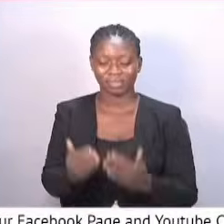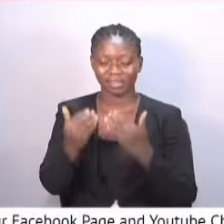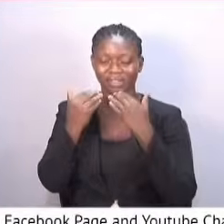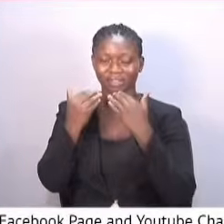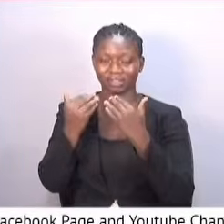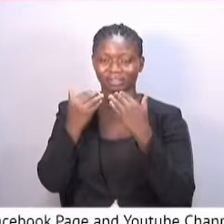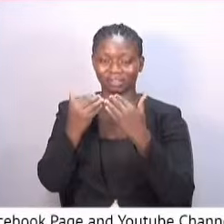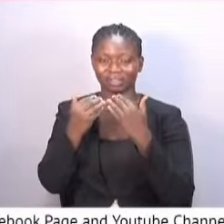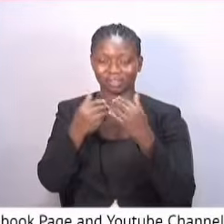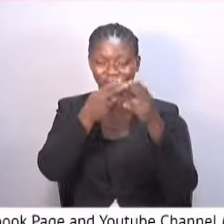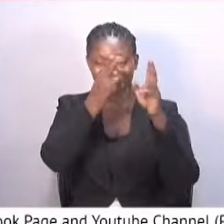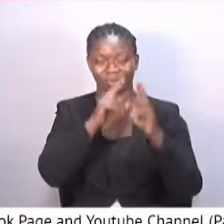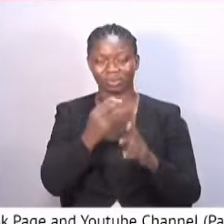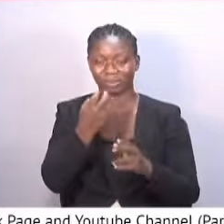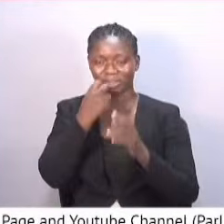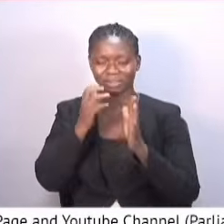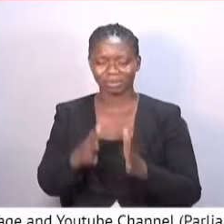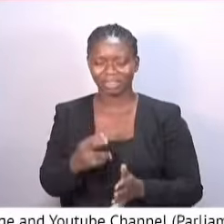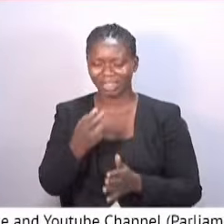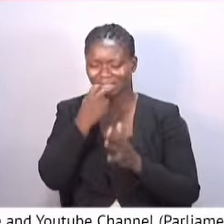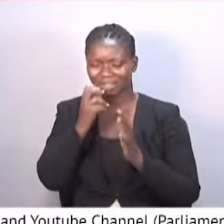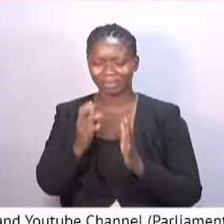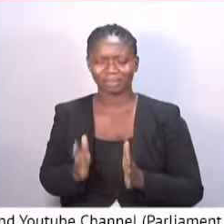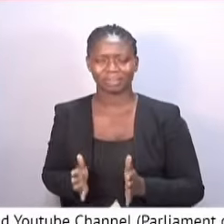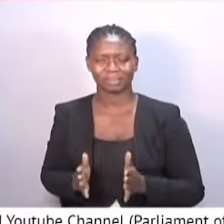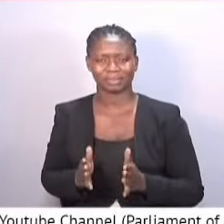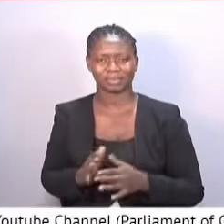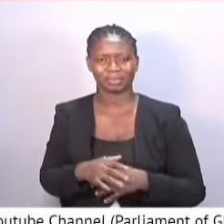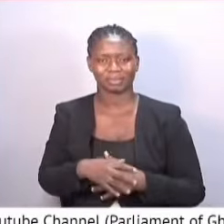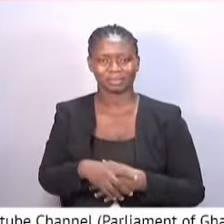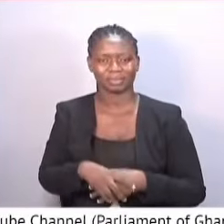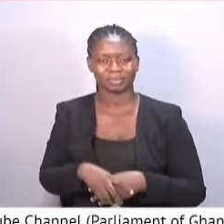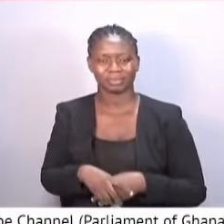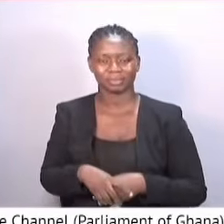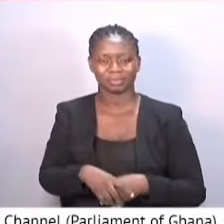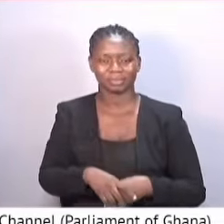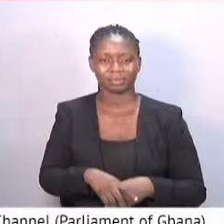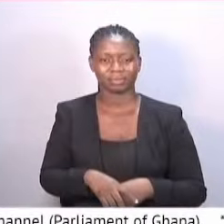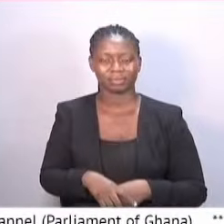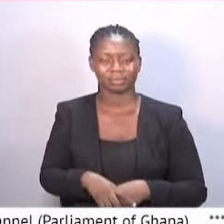Thank you, Right Honorable Speaker. Mr. Speaker,